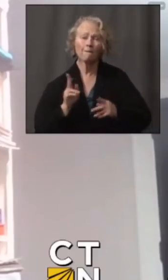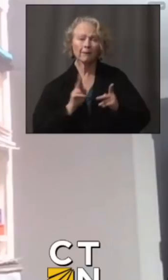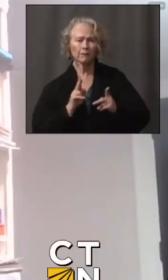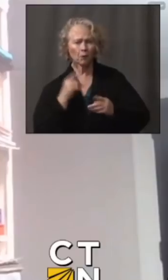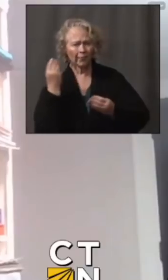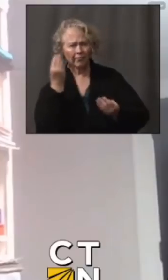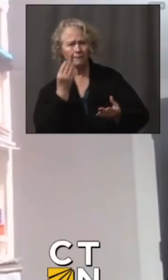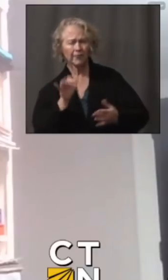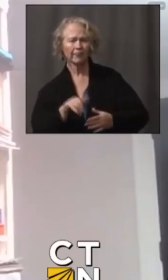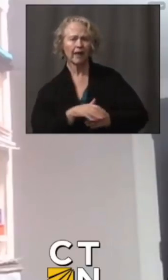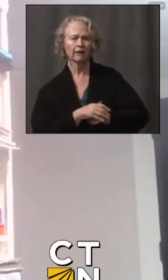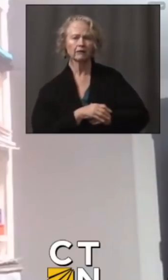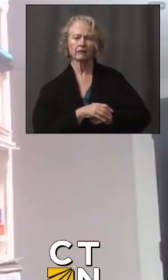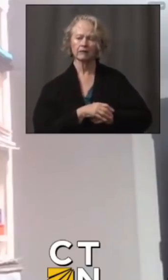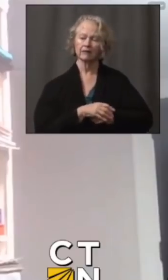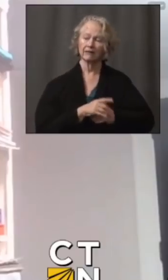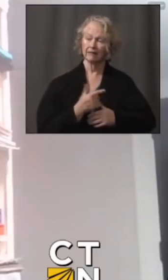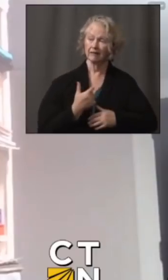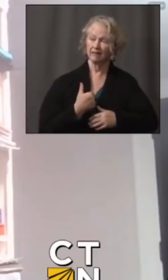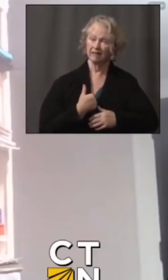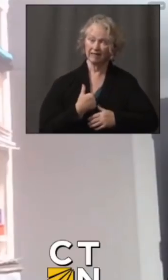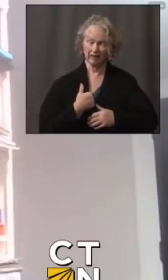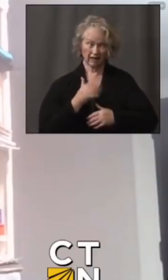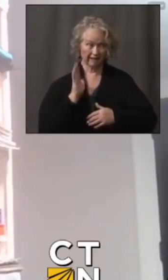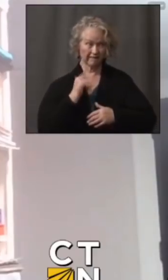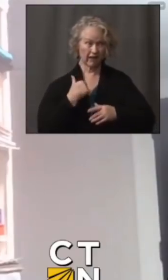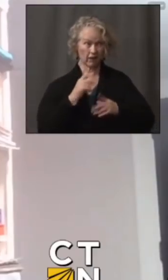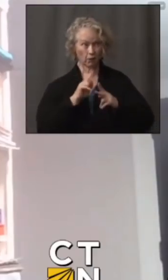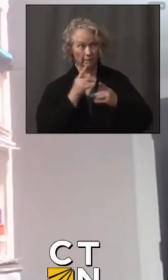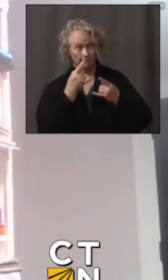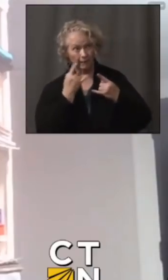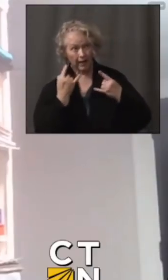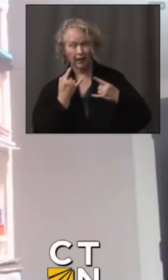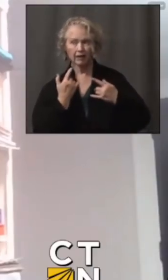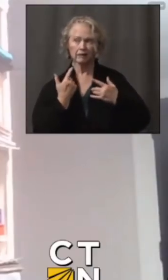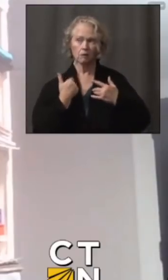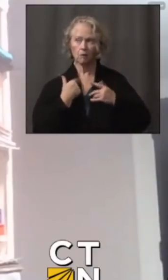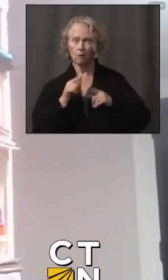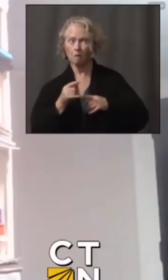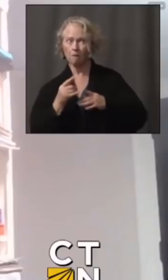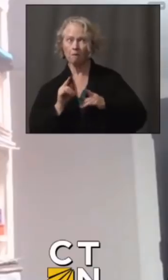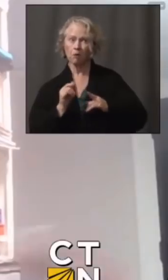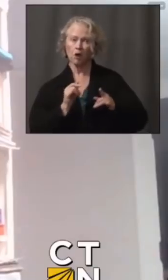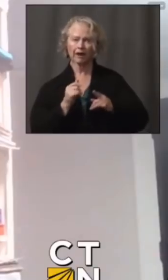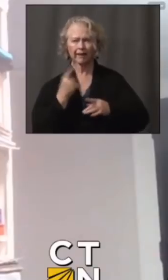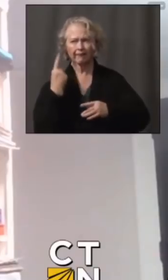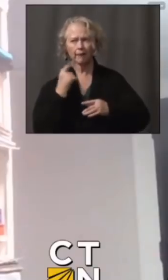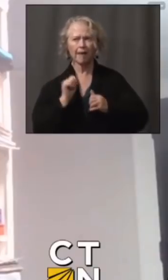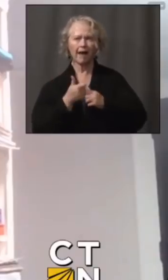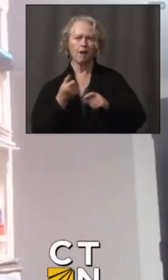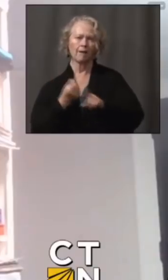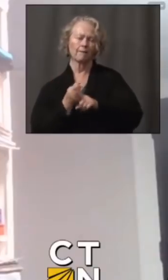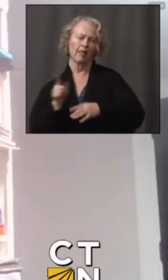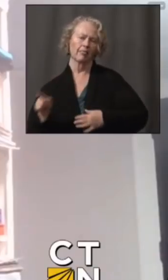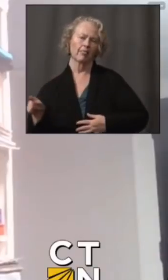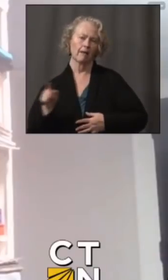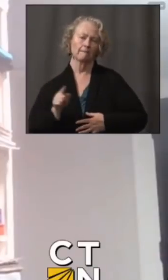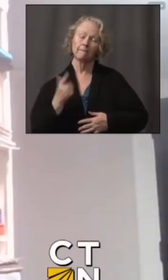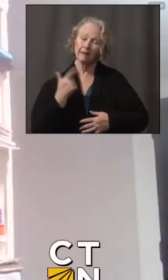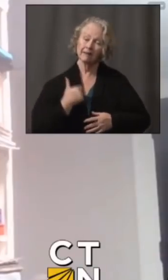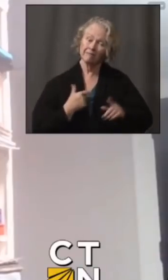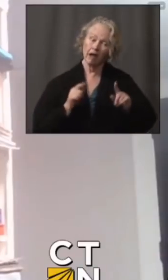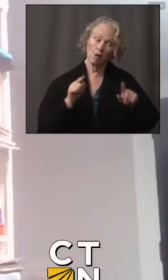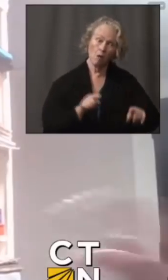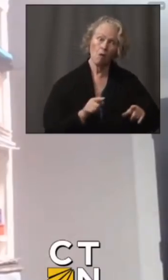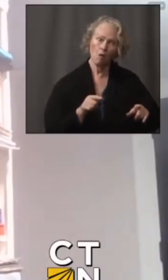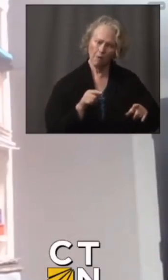mind as they consider whether or not they're going to put on that mask or go to that party. Those things do translate into infections, and